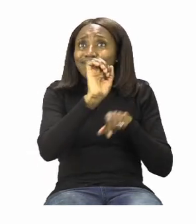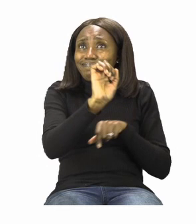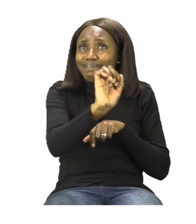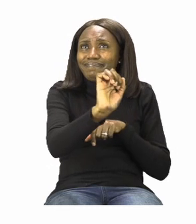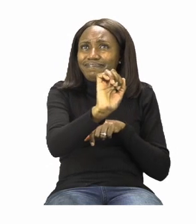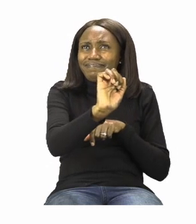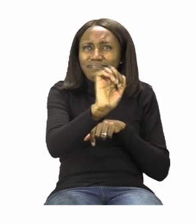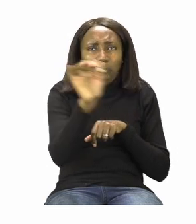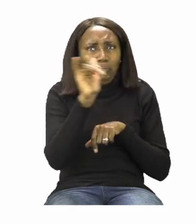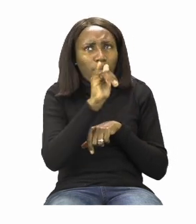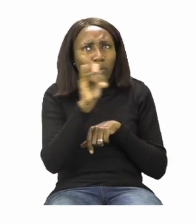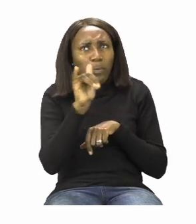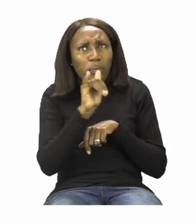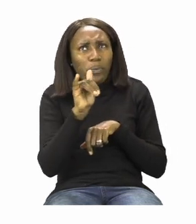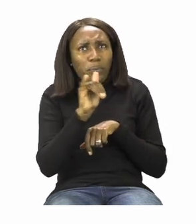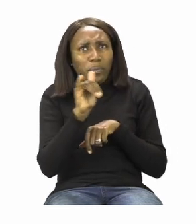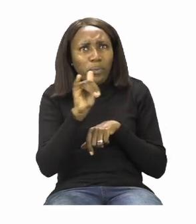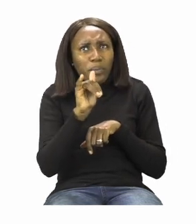Tim.